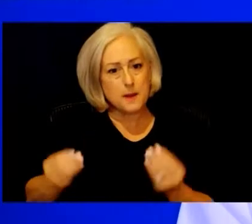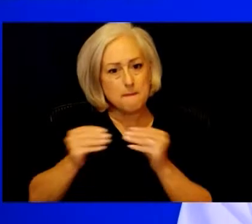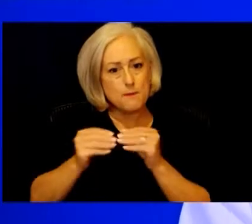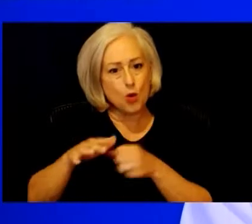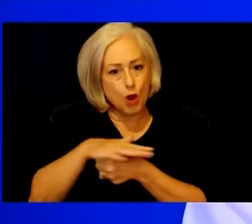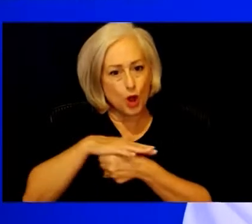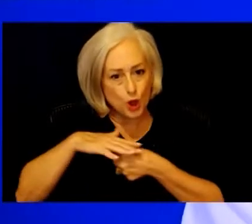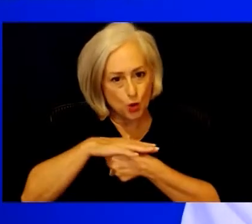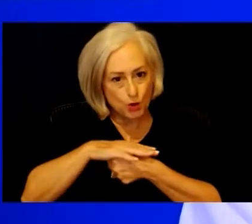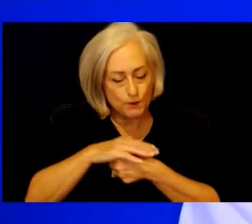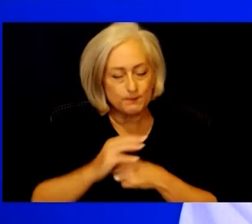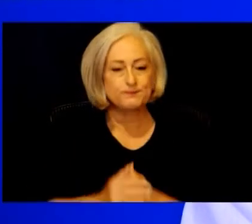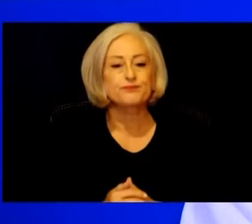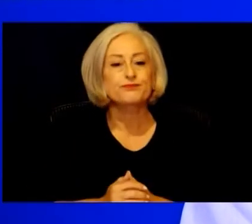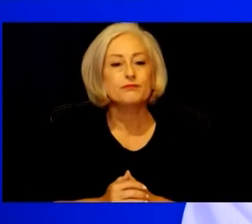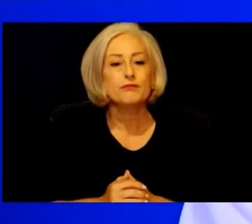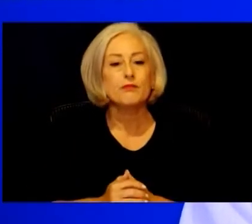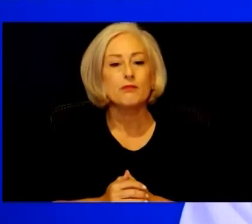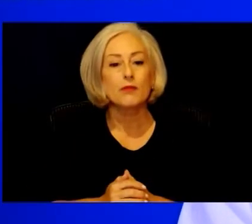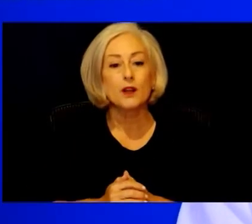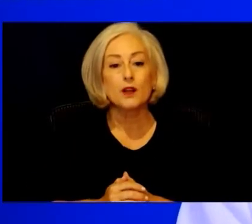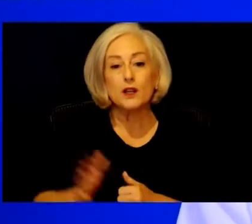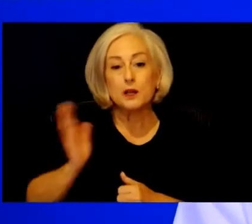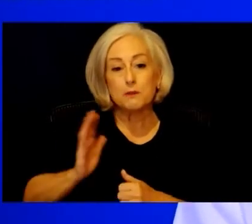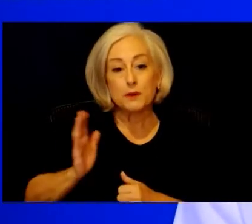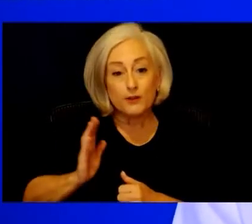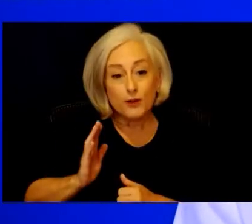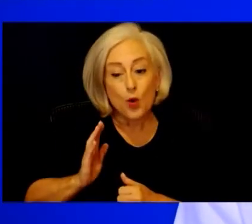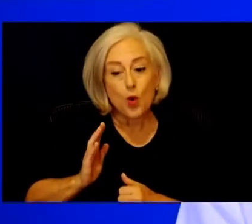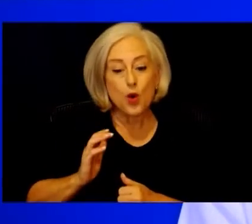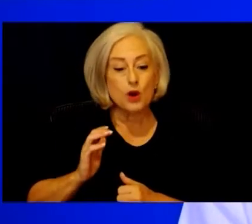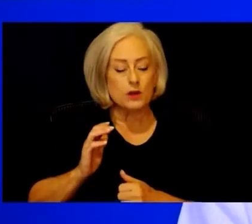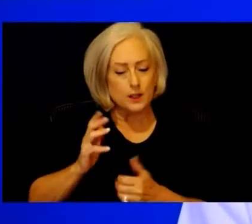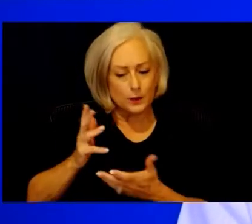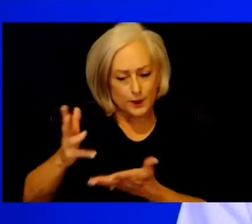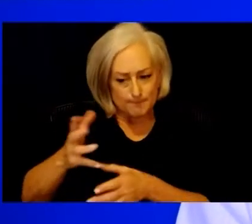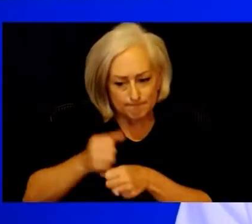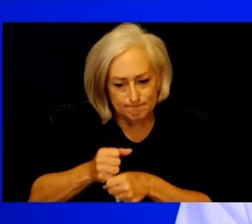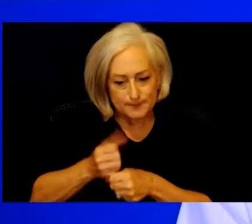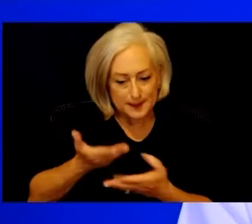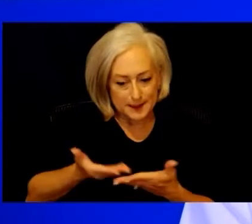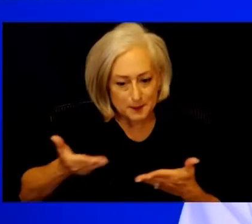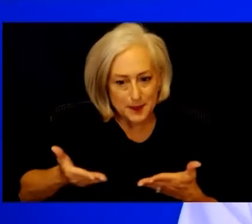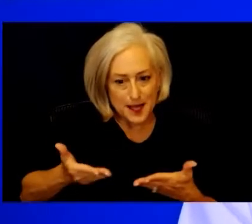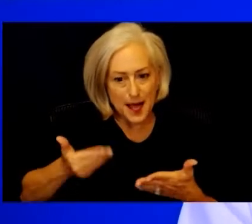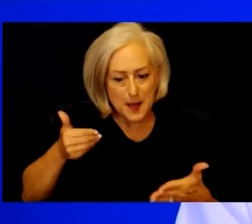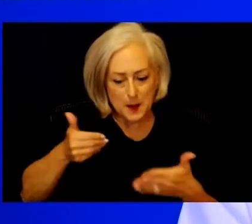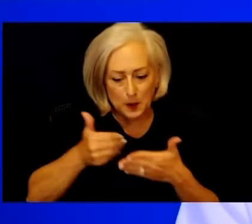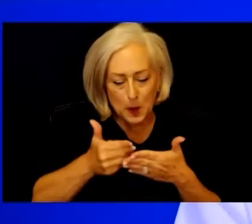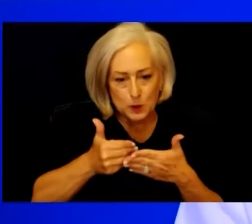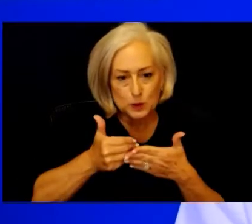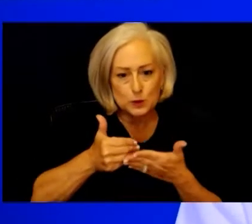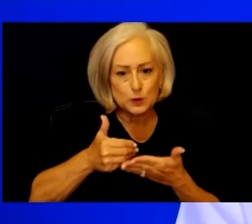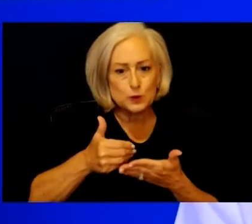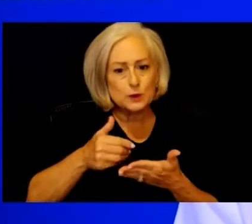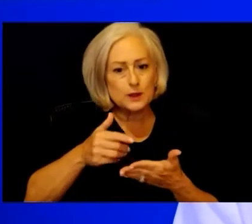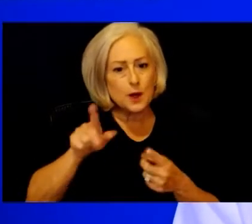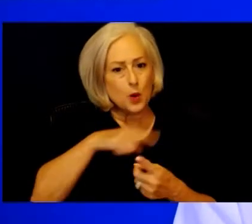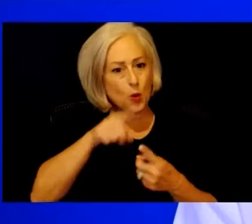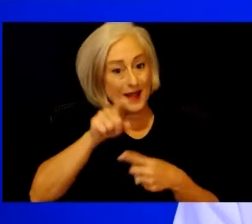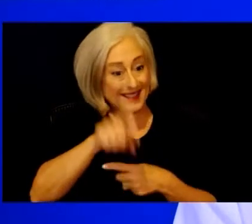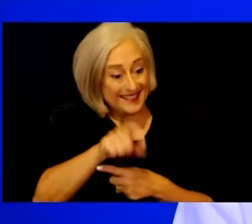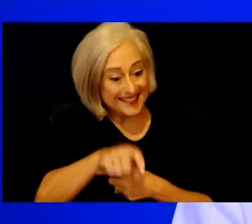of lean, just-in-time supply chain to stockpiling larger inventories